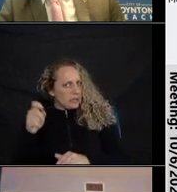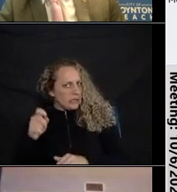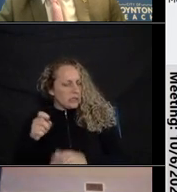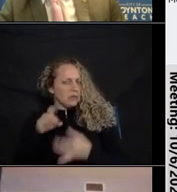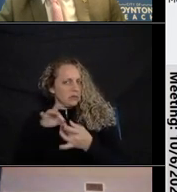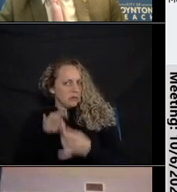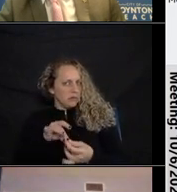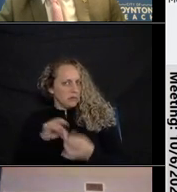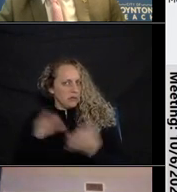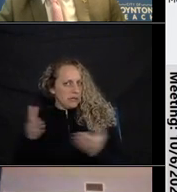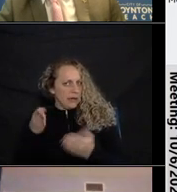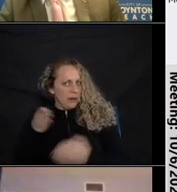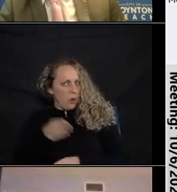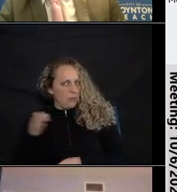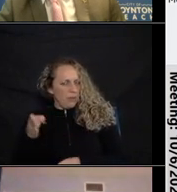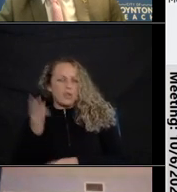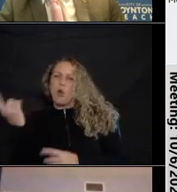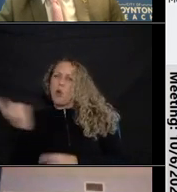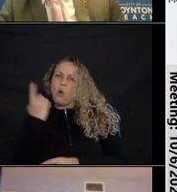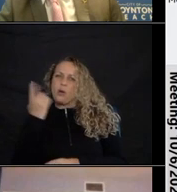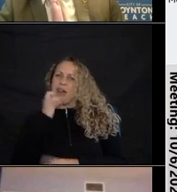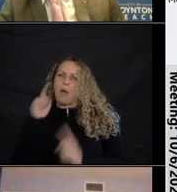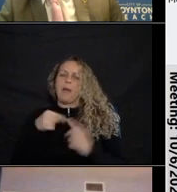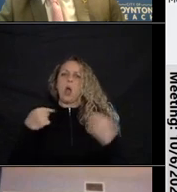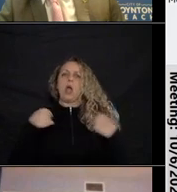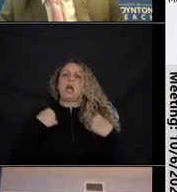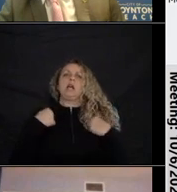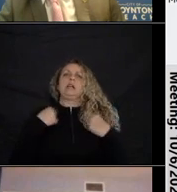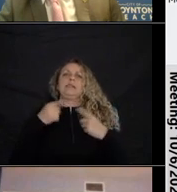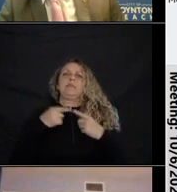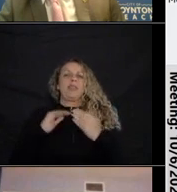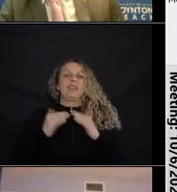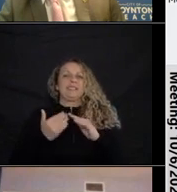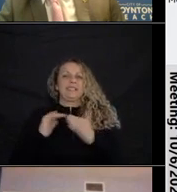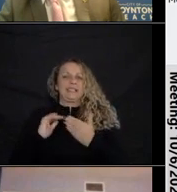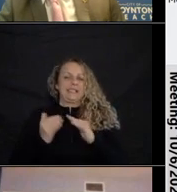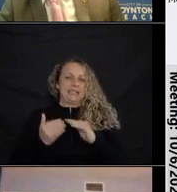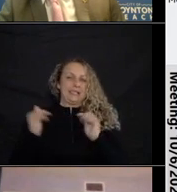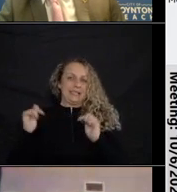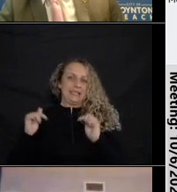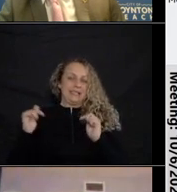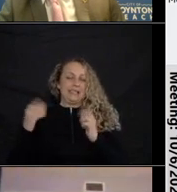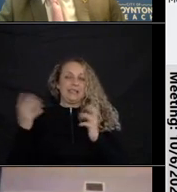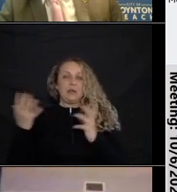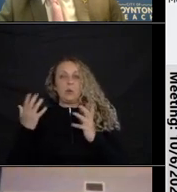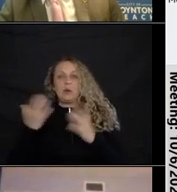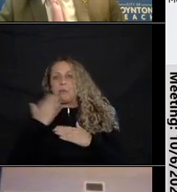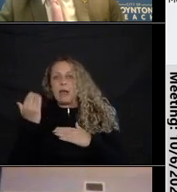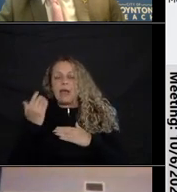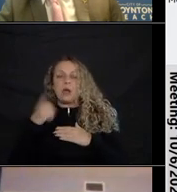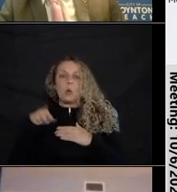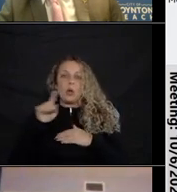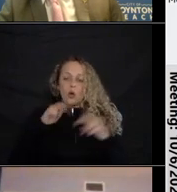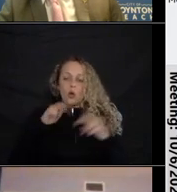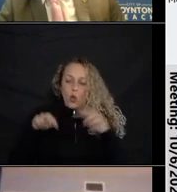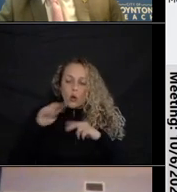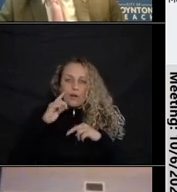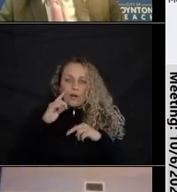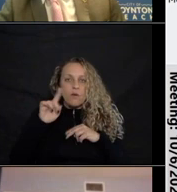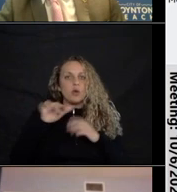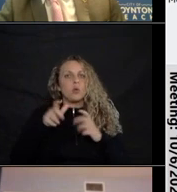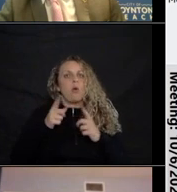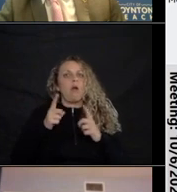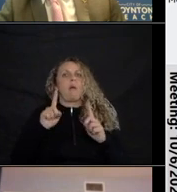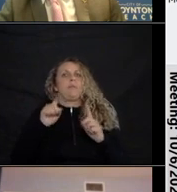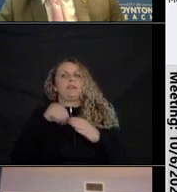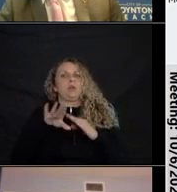of Boynton Beach, because always this is not about us, it's about the city and what you are all looking for to accomplish in